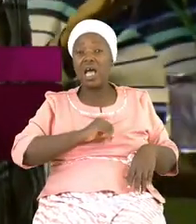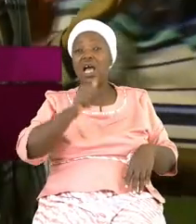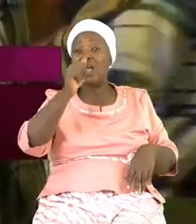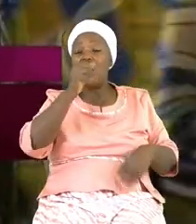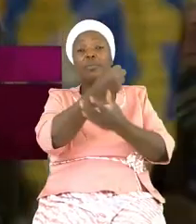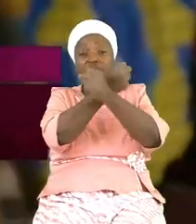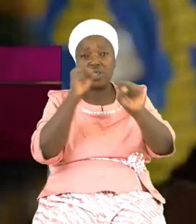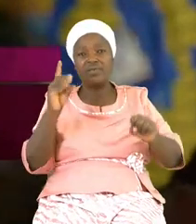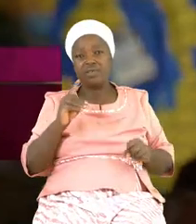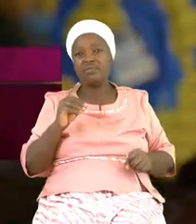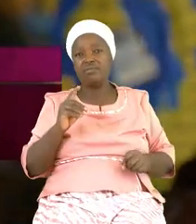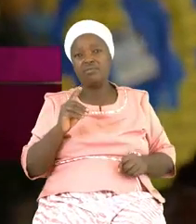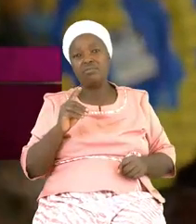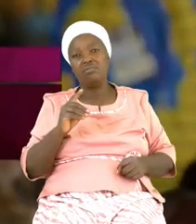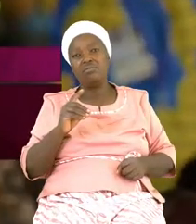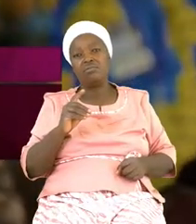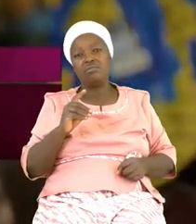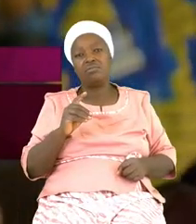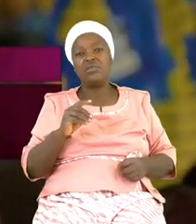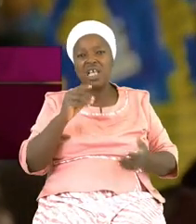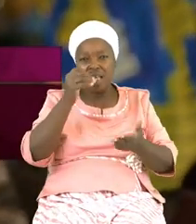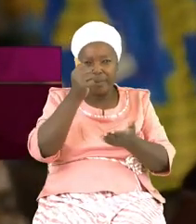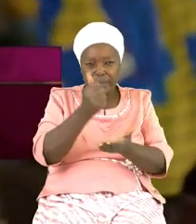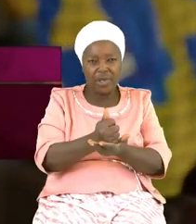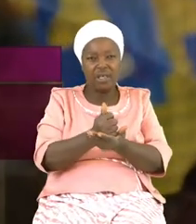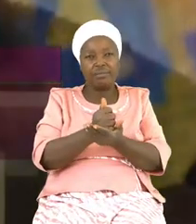saved. Amen.